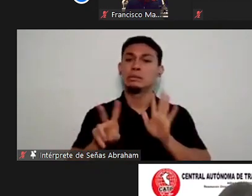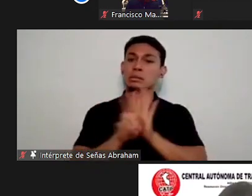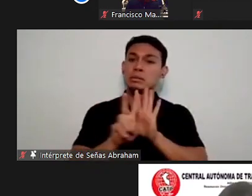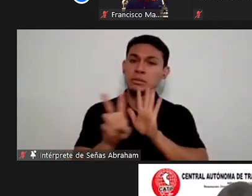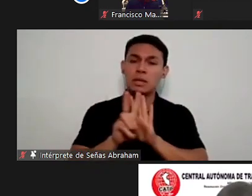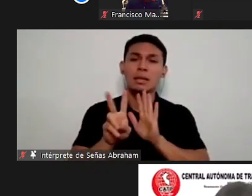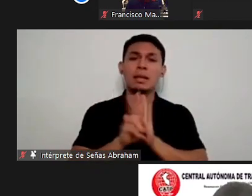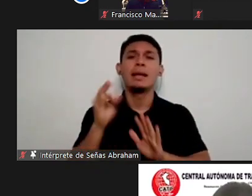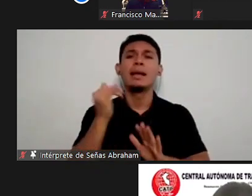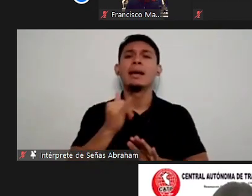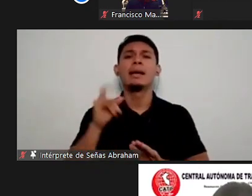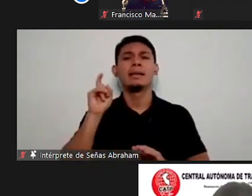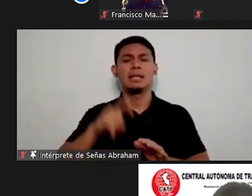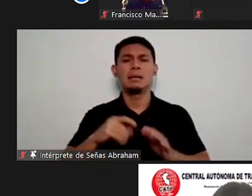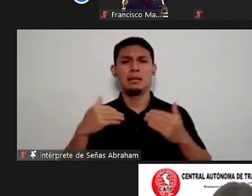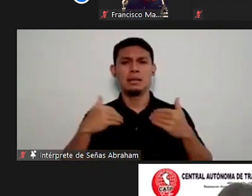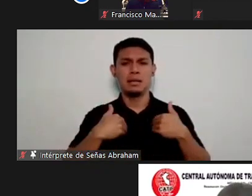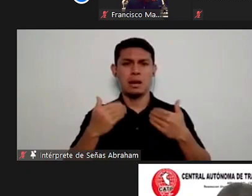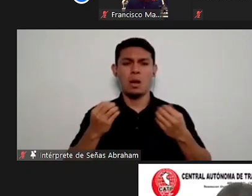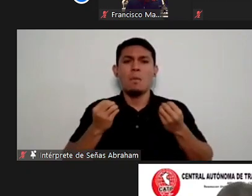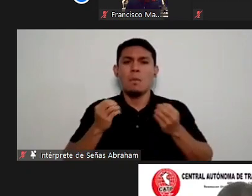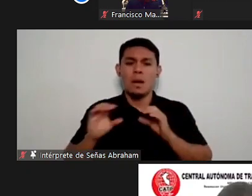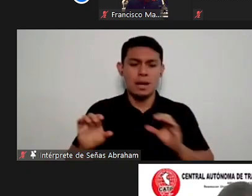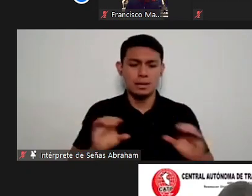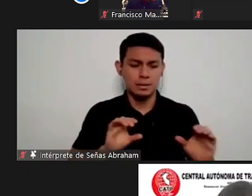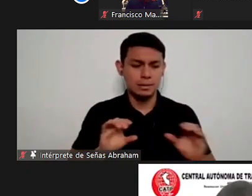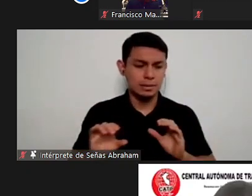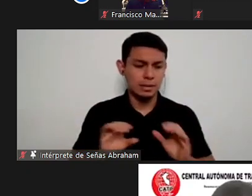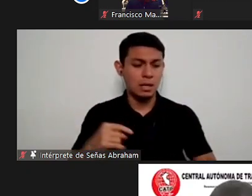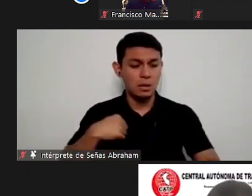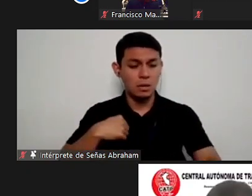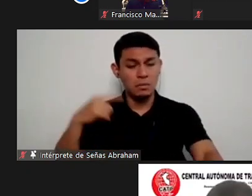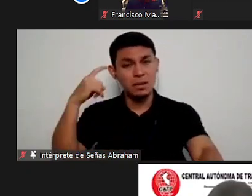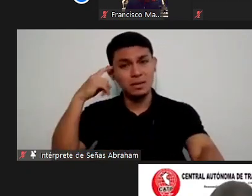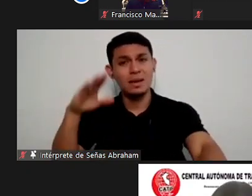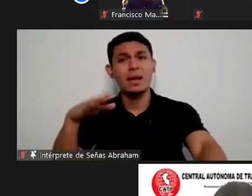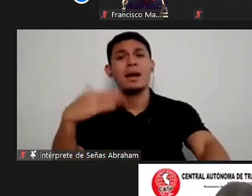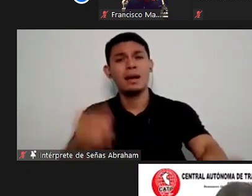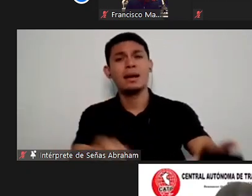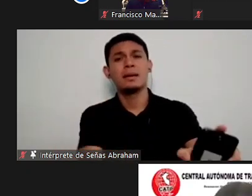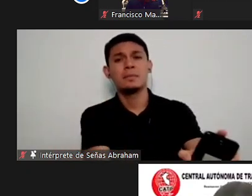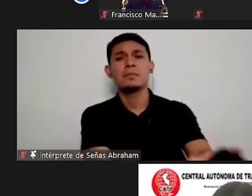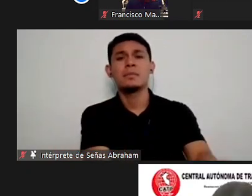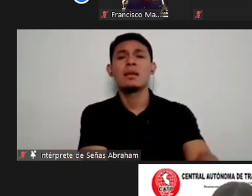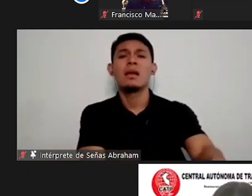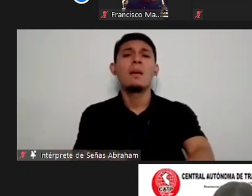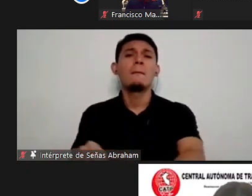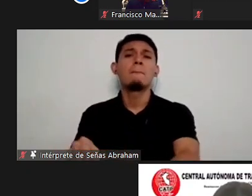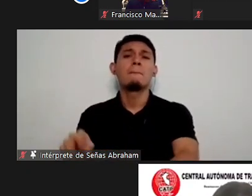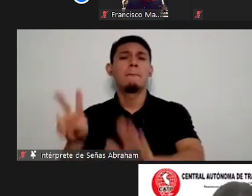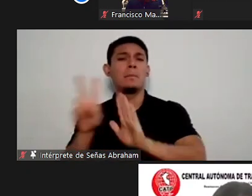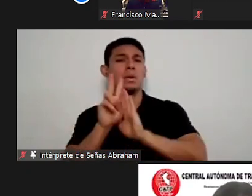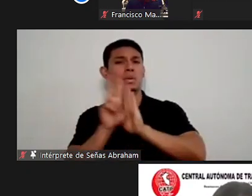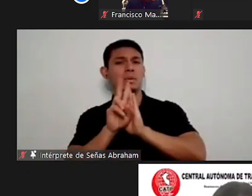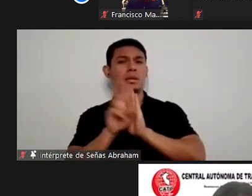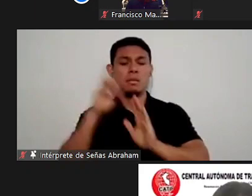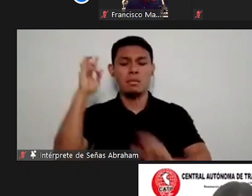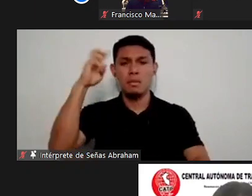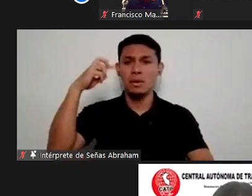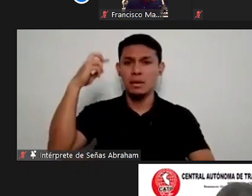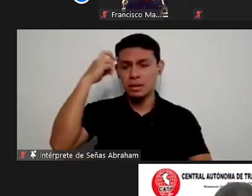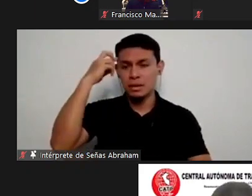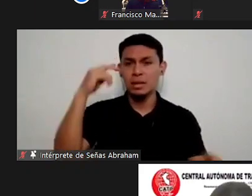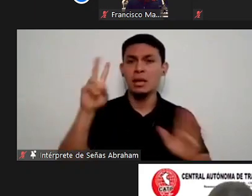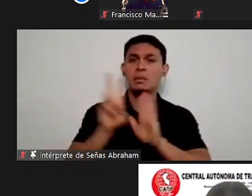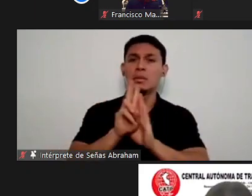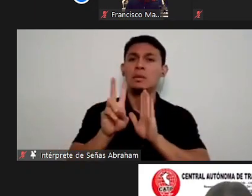and i sense that the will is there the political will the civil society will the social partners will the